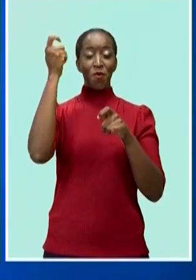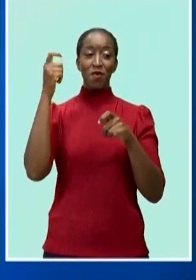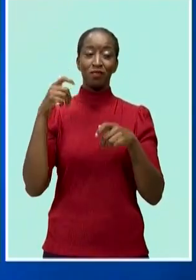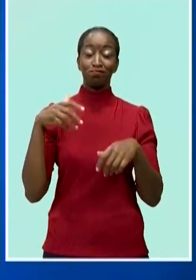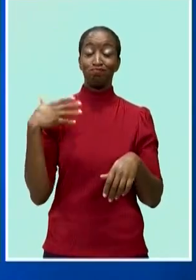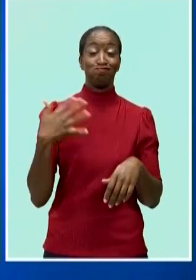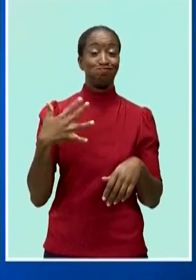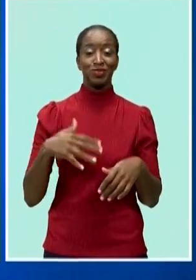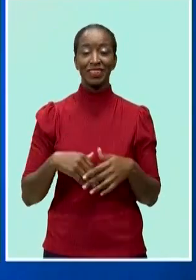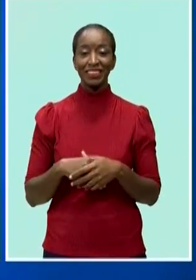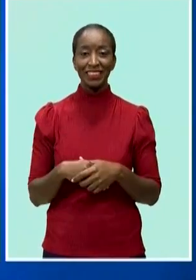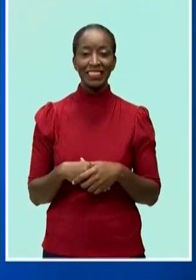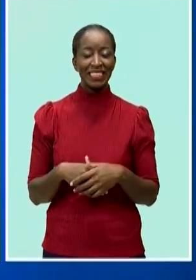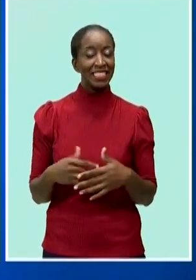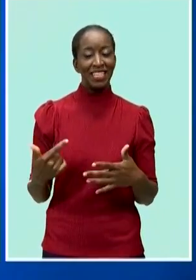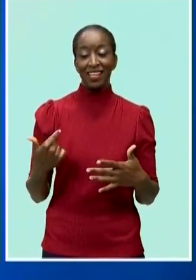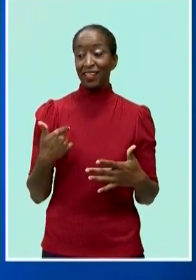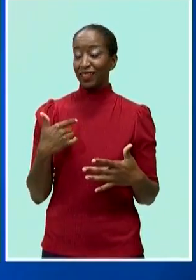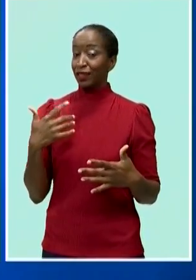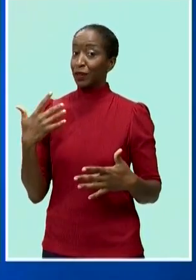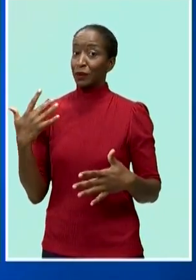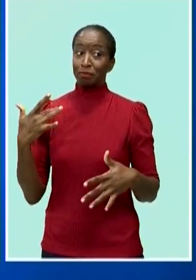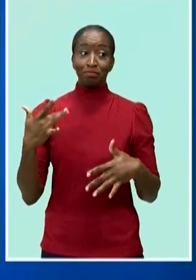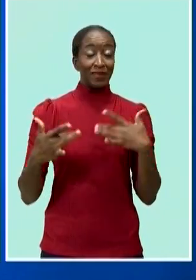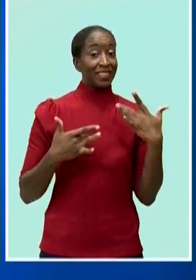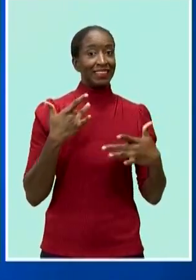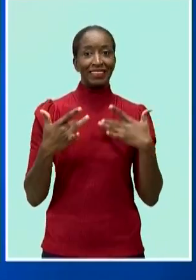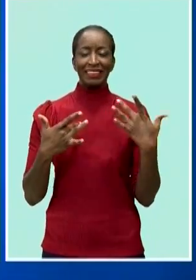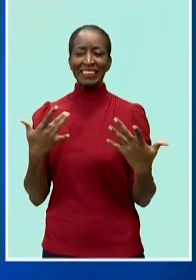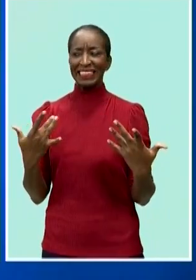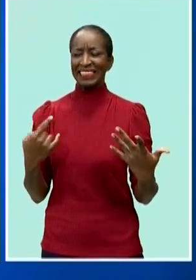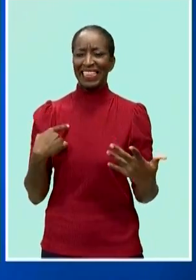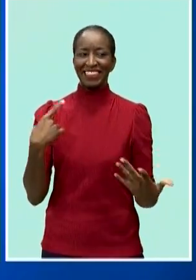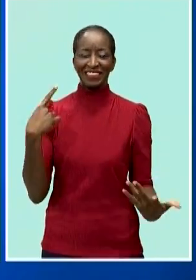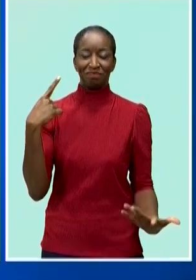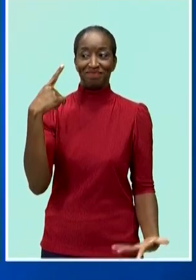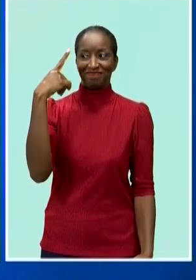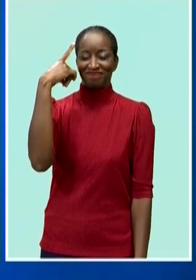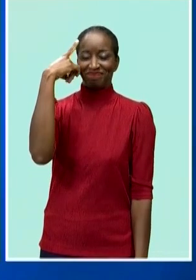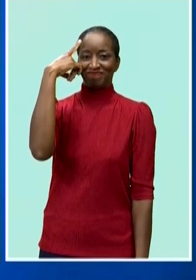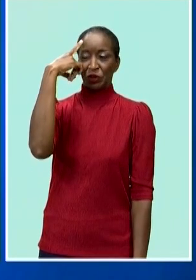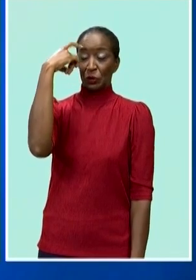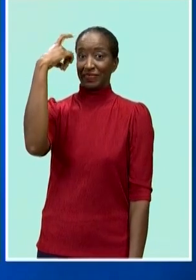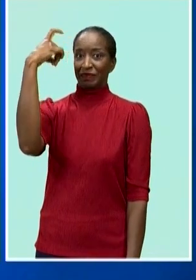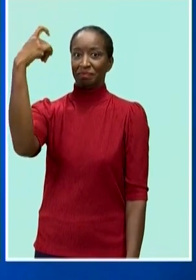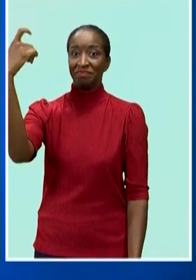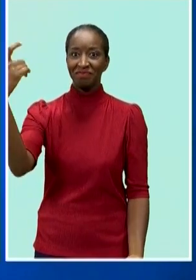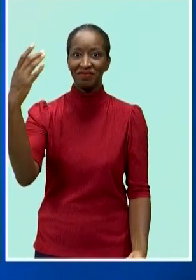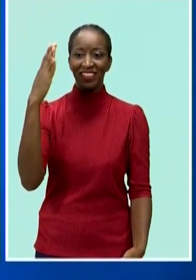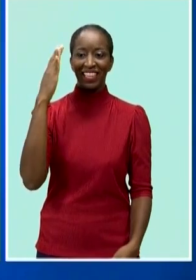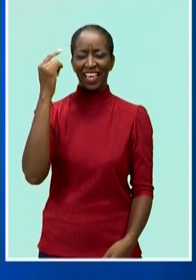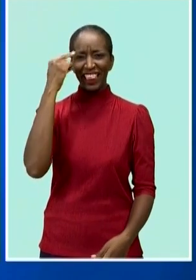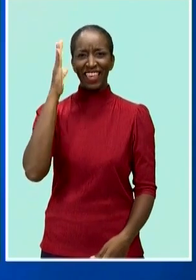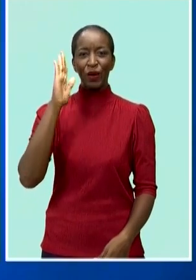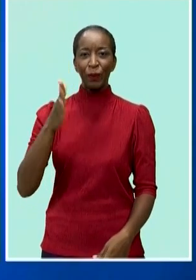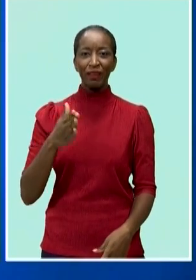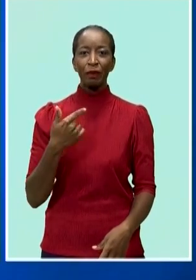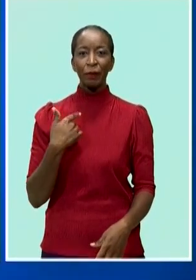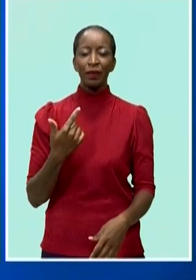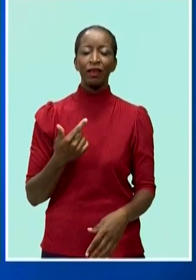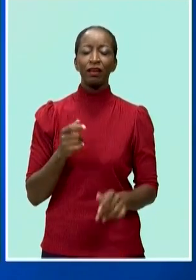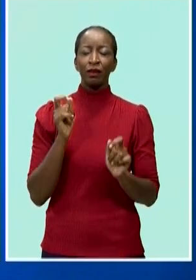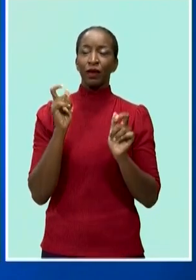It's just, it's amazing. It feels like a dream, and it feels honestly like any moment I'm going to wake up and I'm just going to be back in my room, you know, in my